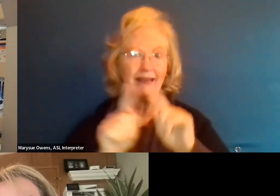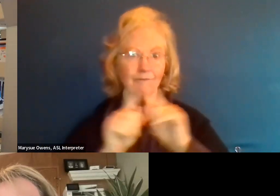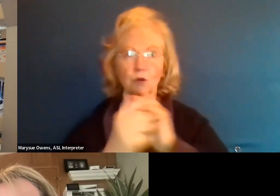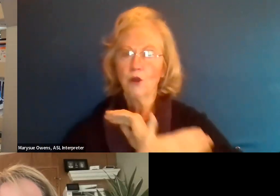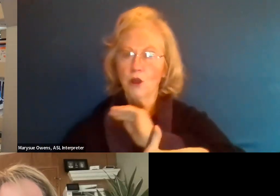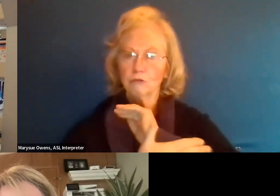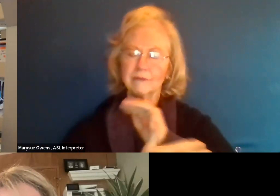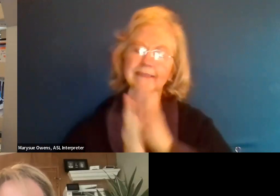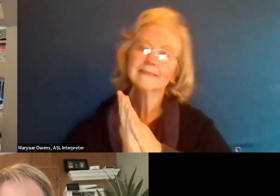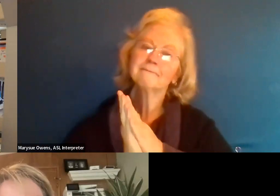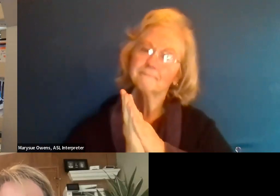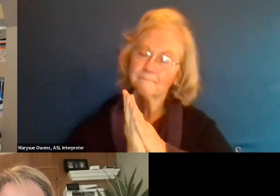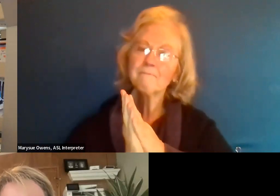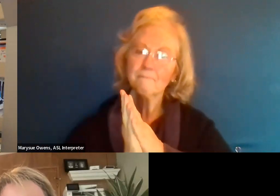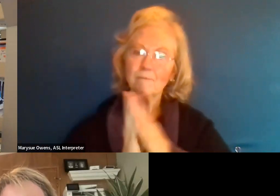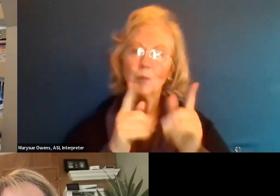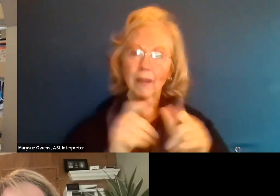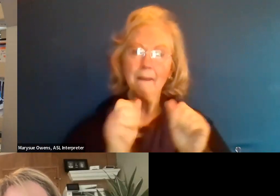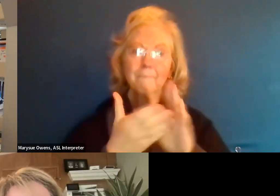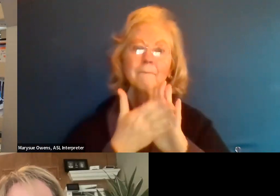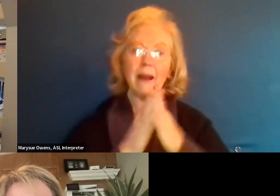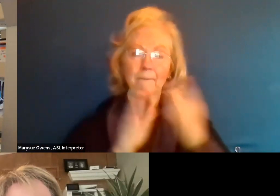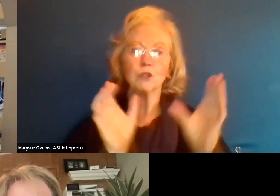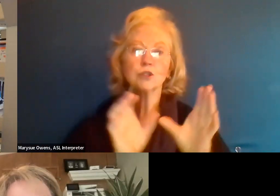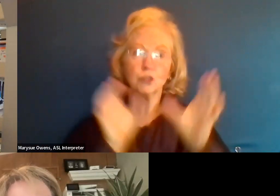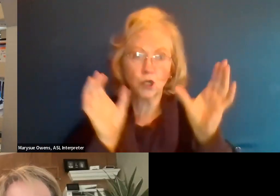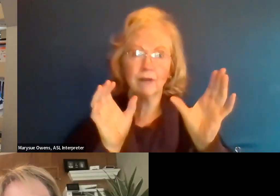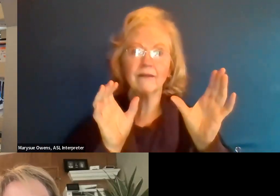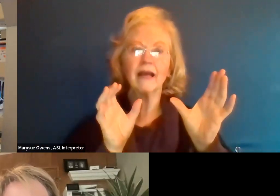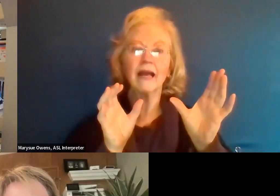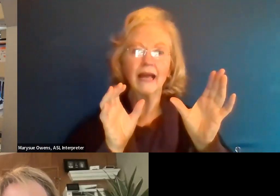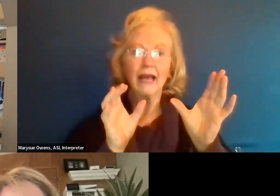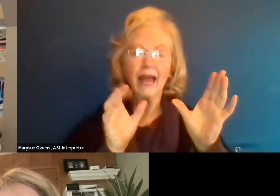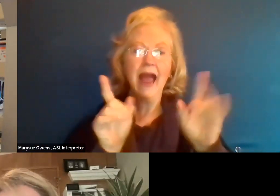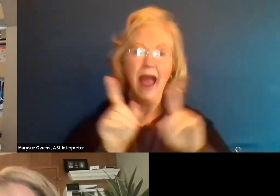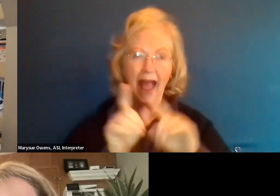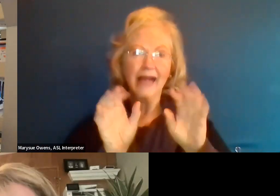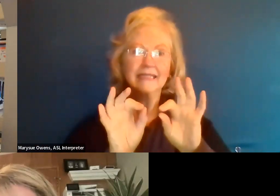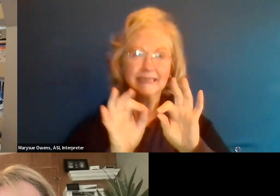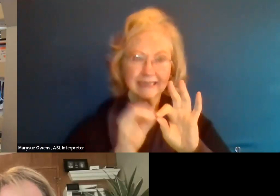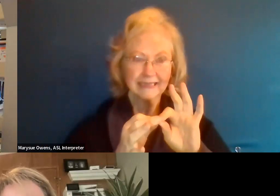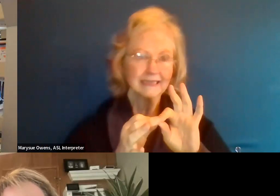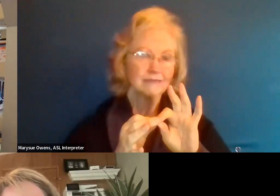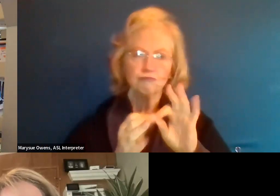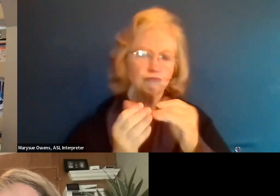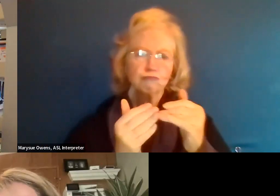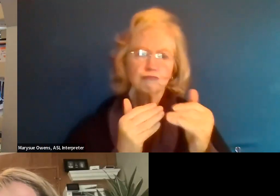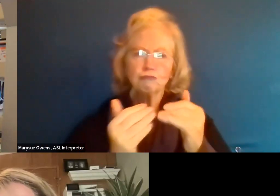so you can become certified in as an interpreter, regardless